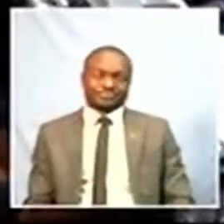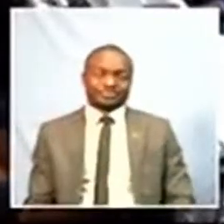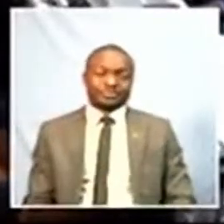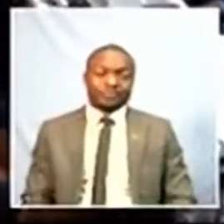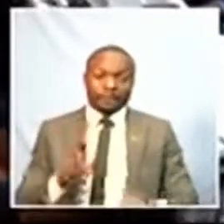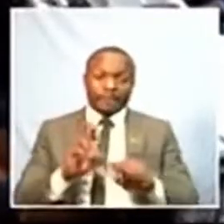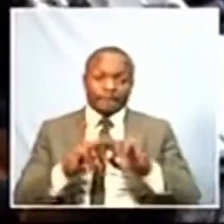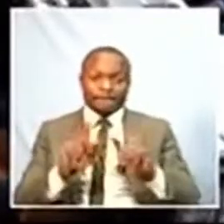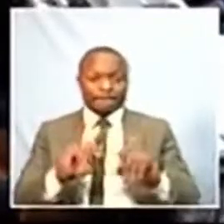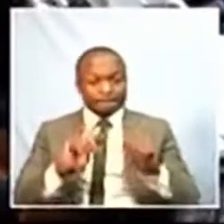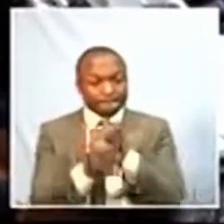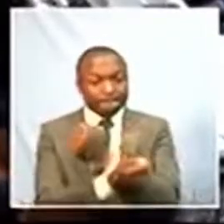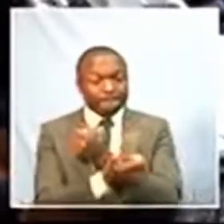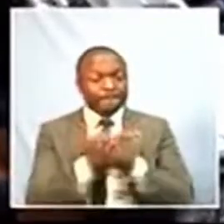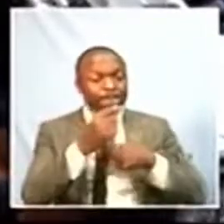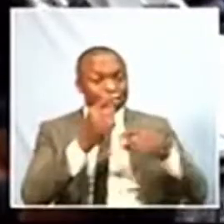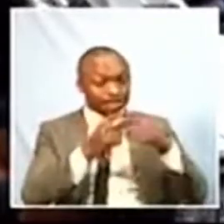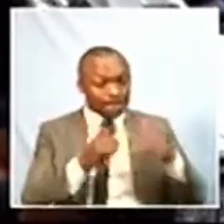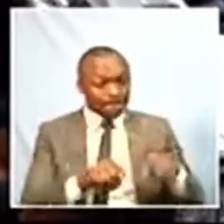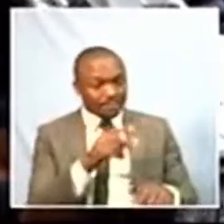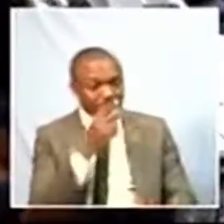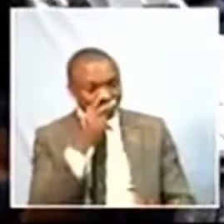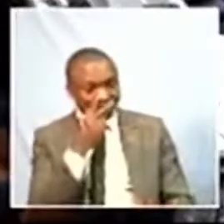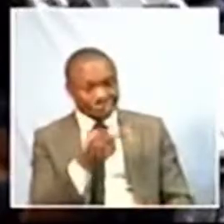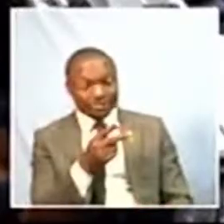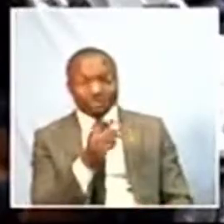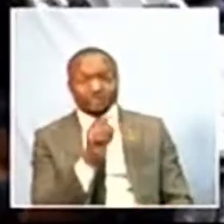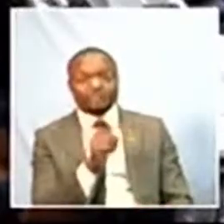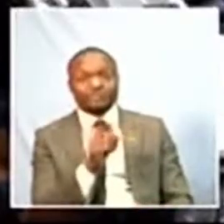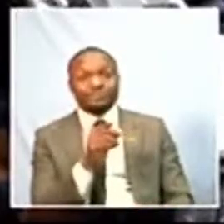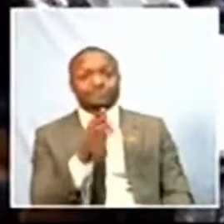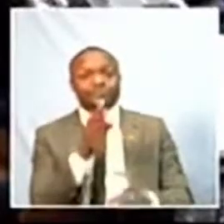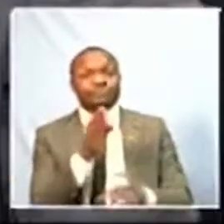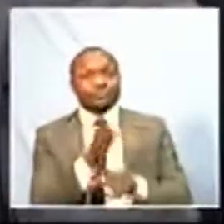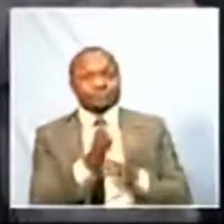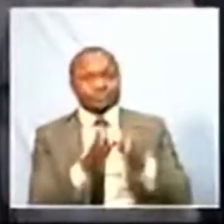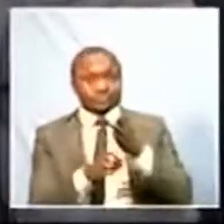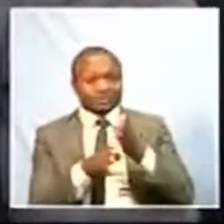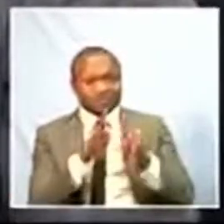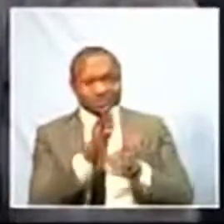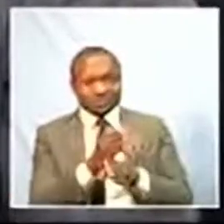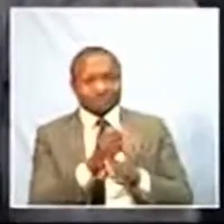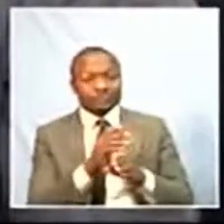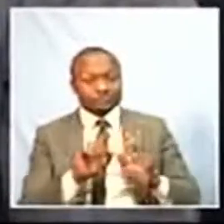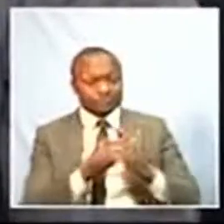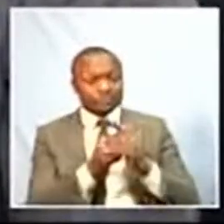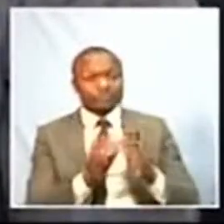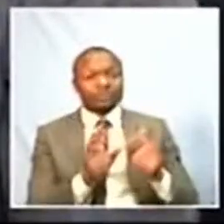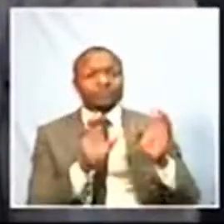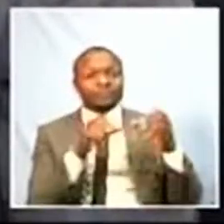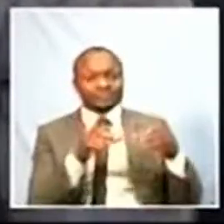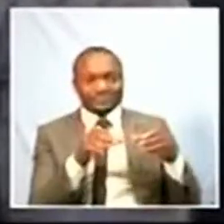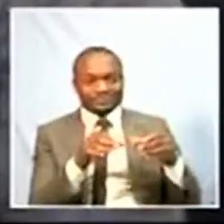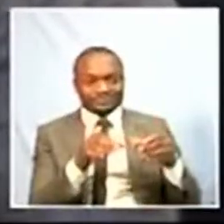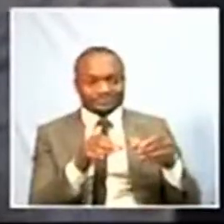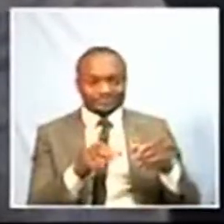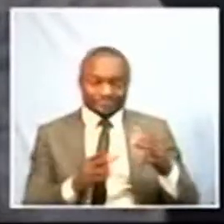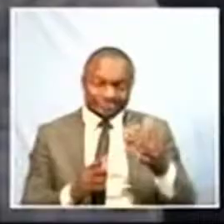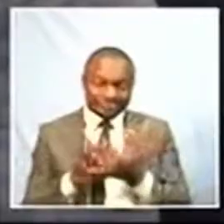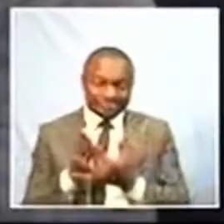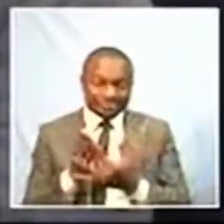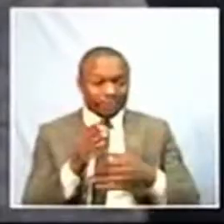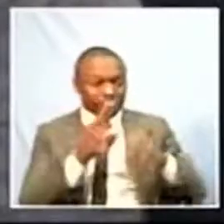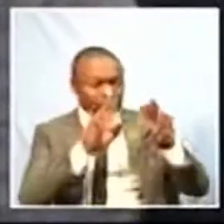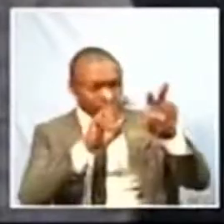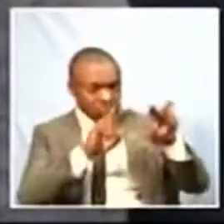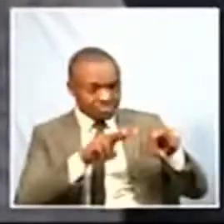So the changes came about looking at, because initially the structure was started by the community. So through our